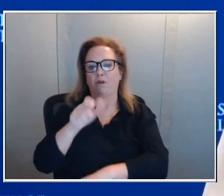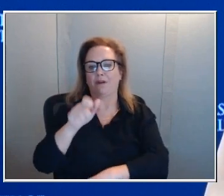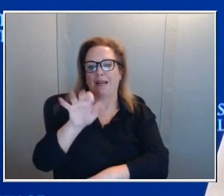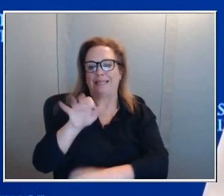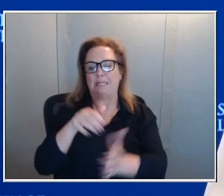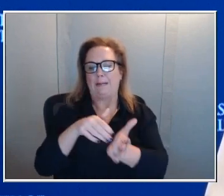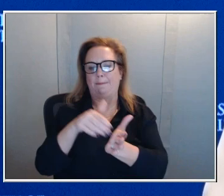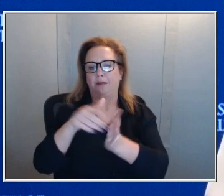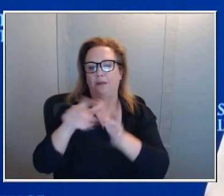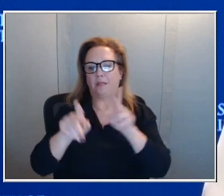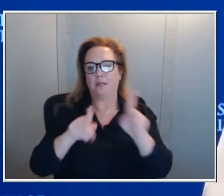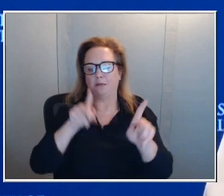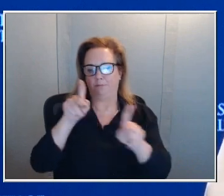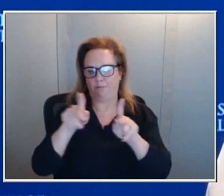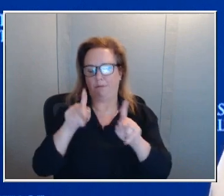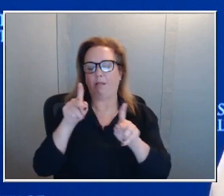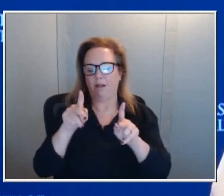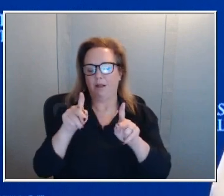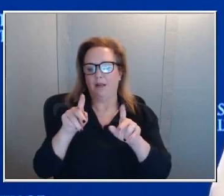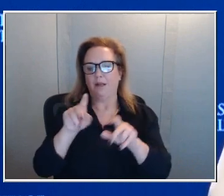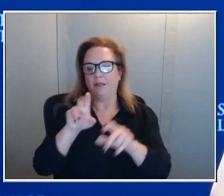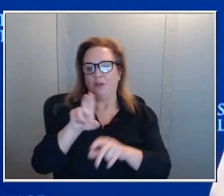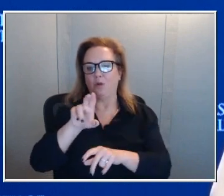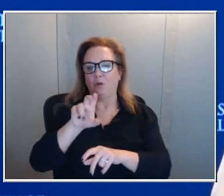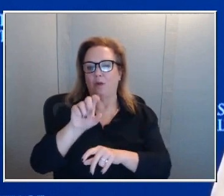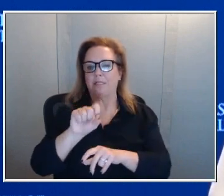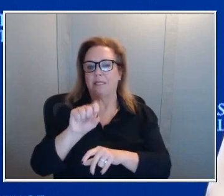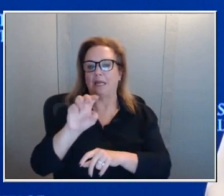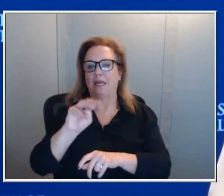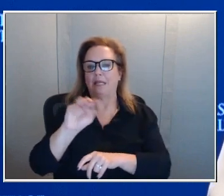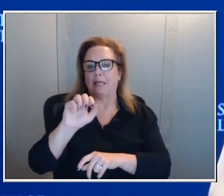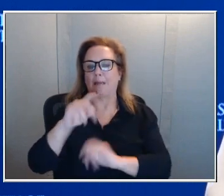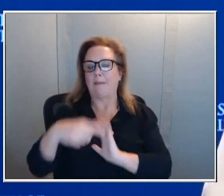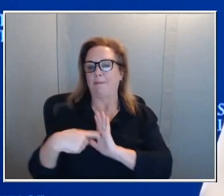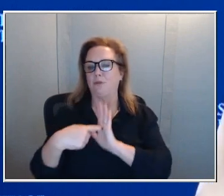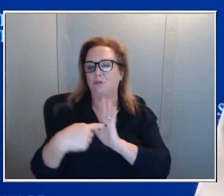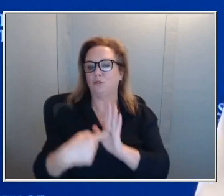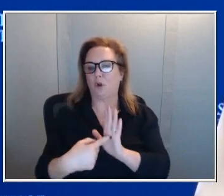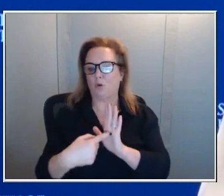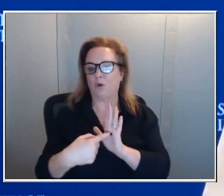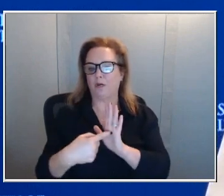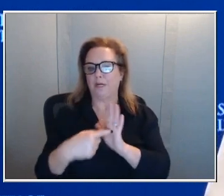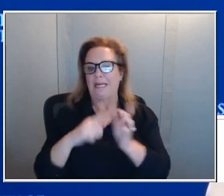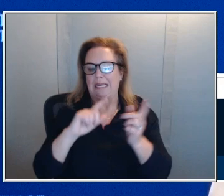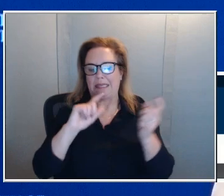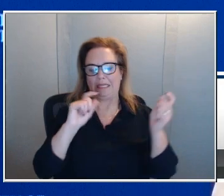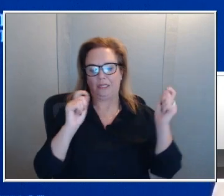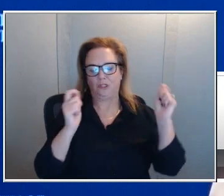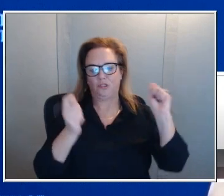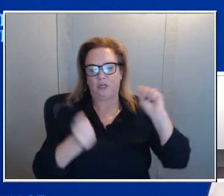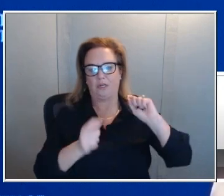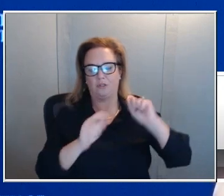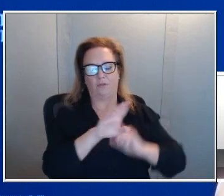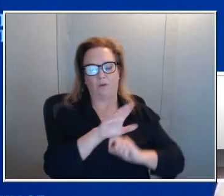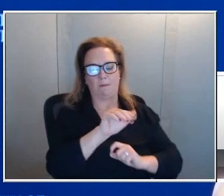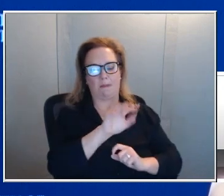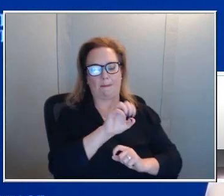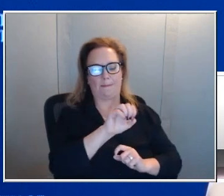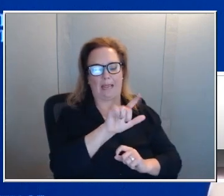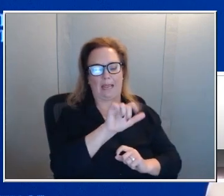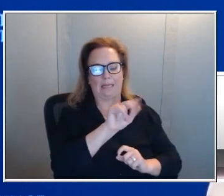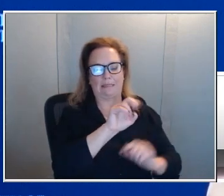so it's a pretty good sample size. And basically what that map was showing was the change from baseline levels